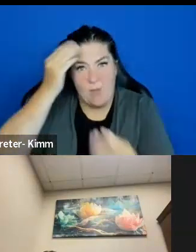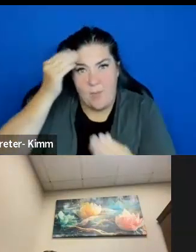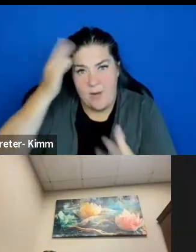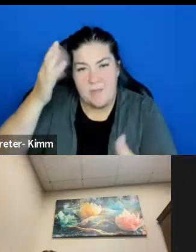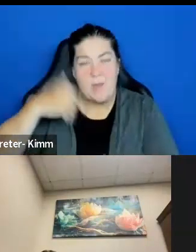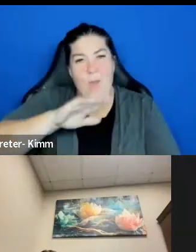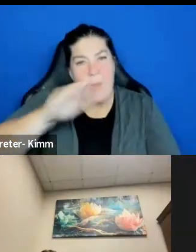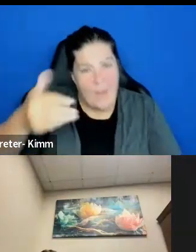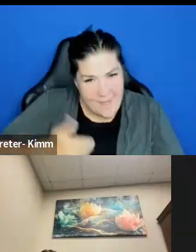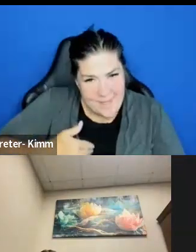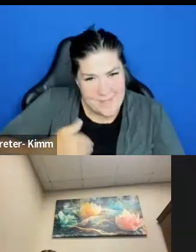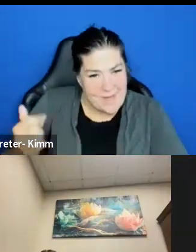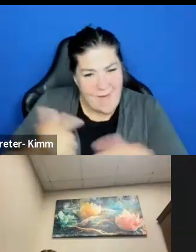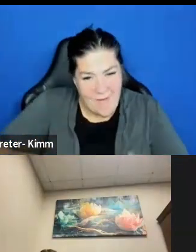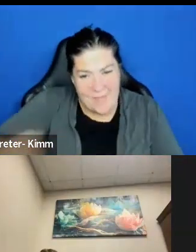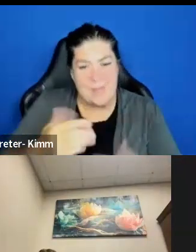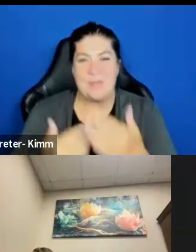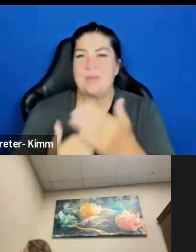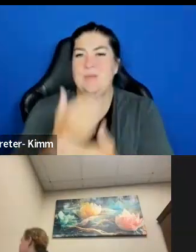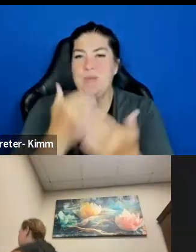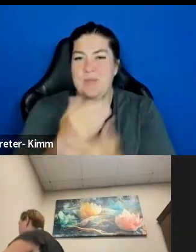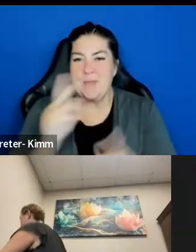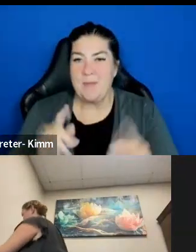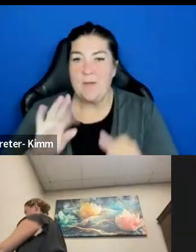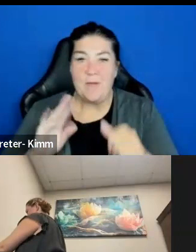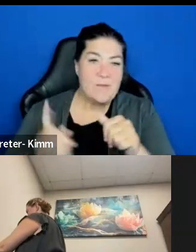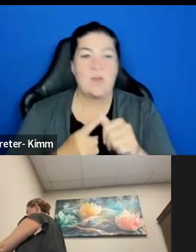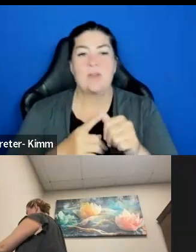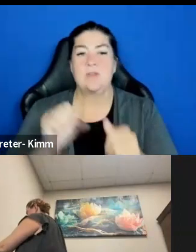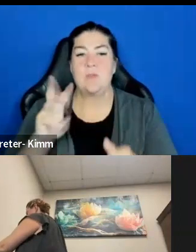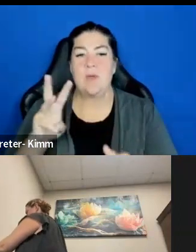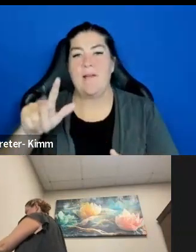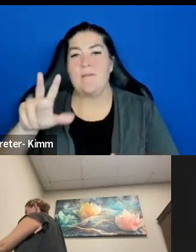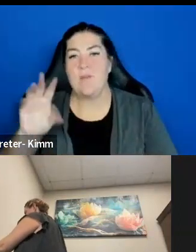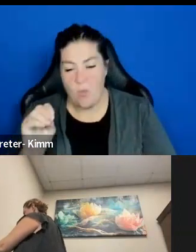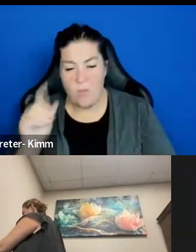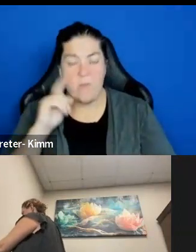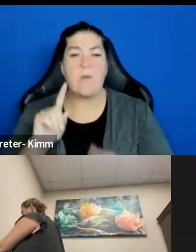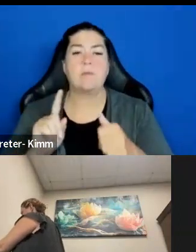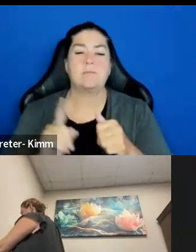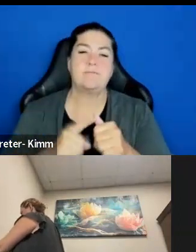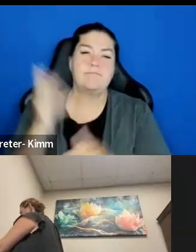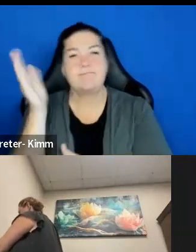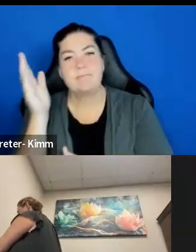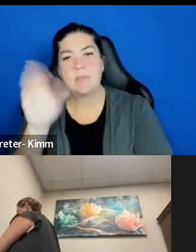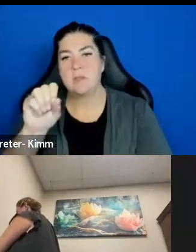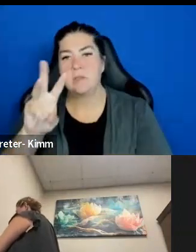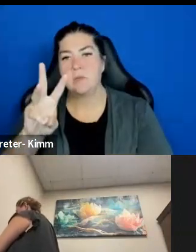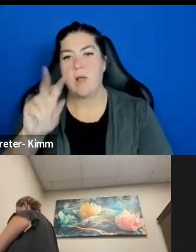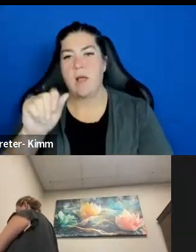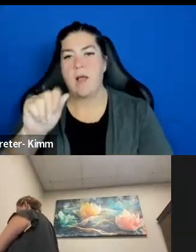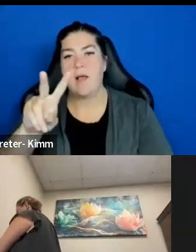welcome to all the new attendees if this is your first SWAVO. Just for a quick introduction to it, SWAVO is an acronym